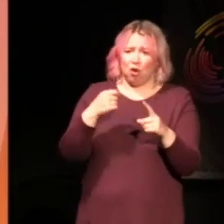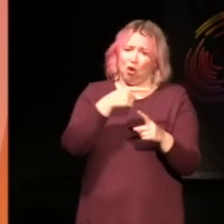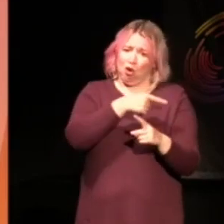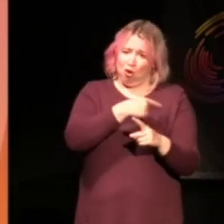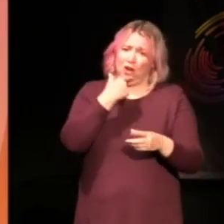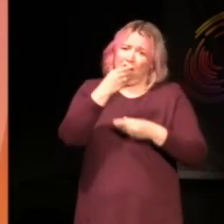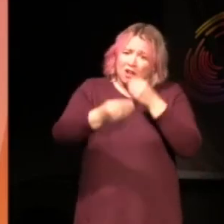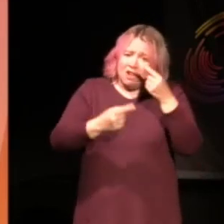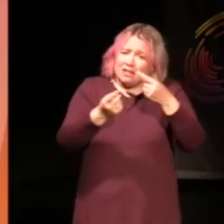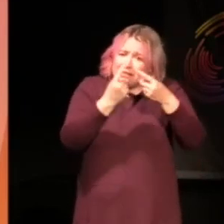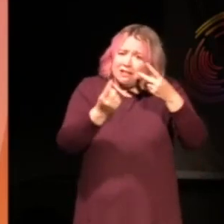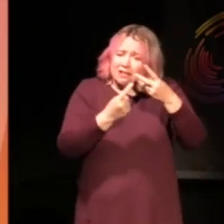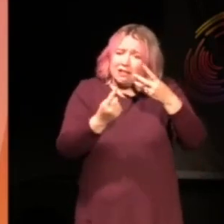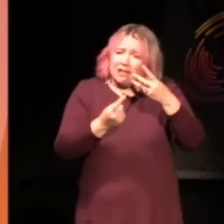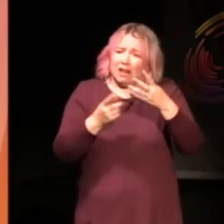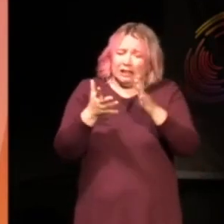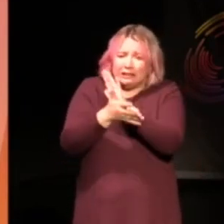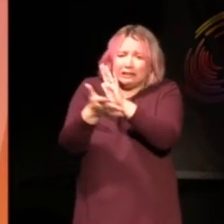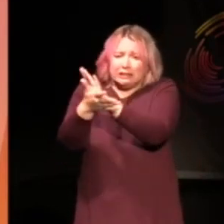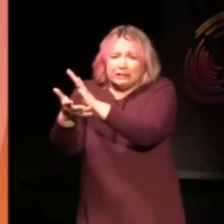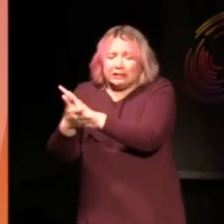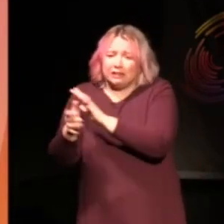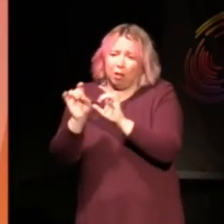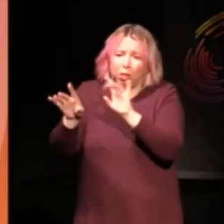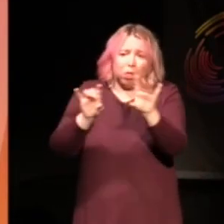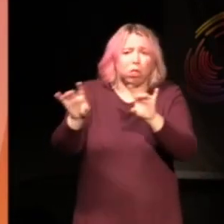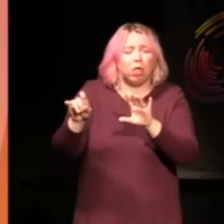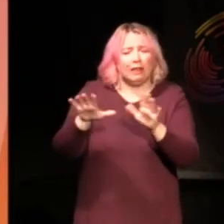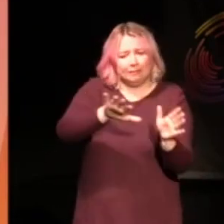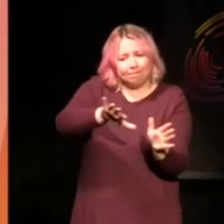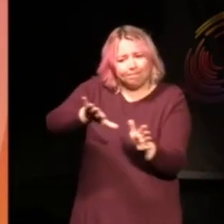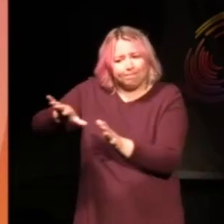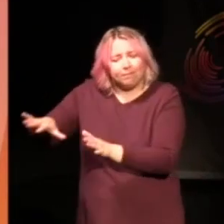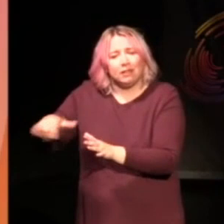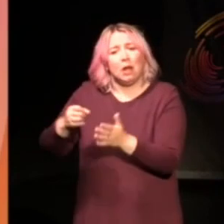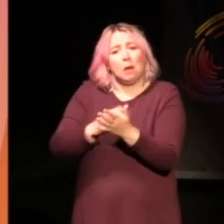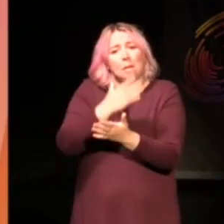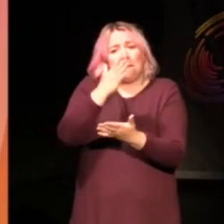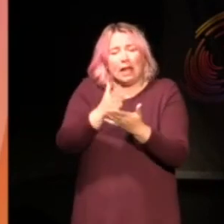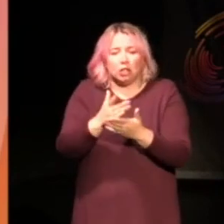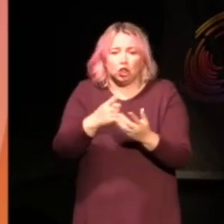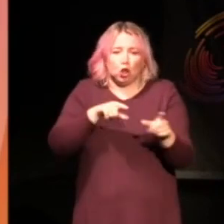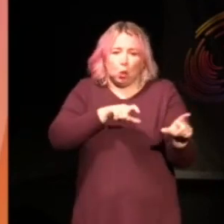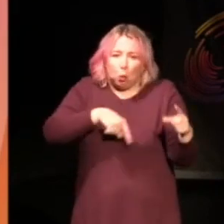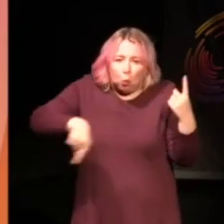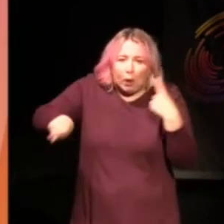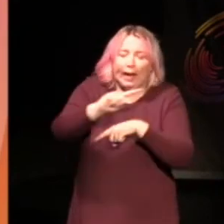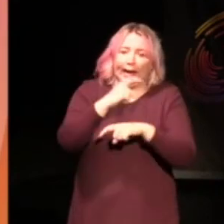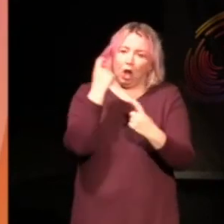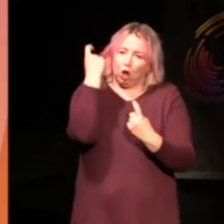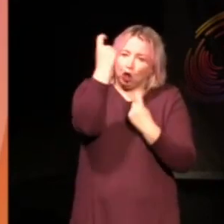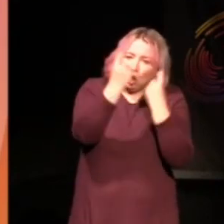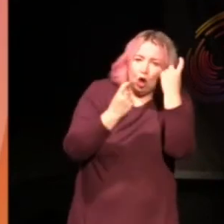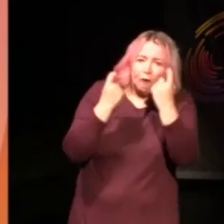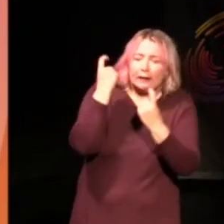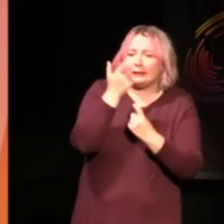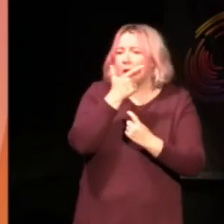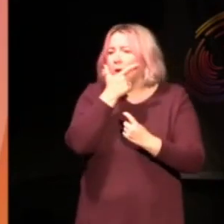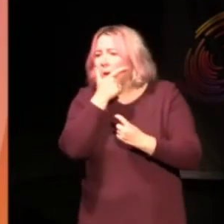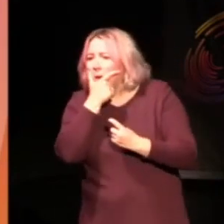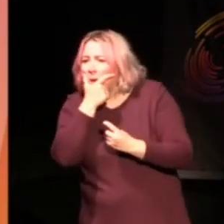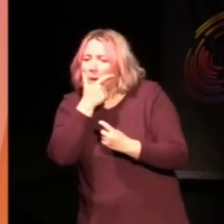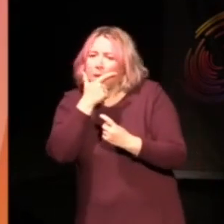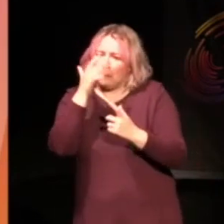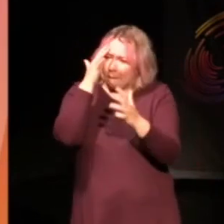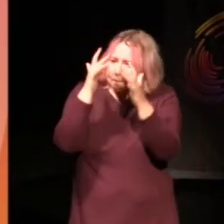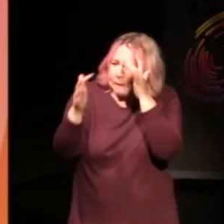about, and also for the kind of idea that we need to carry on being as curious as possible, especially about the things that we think